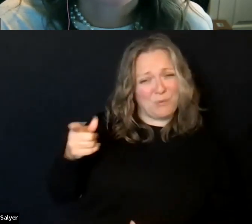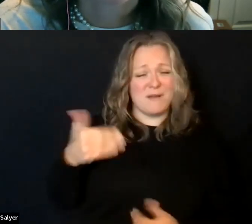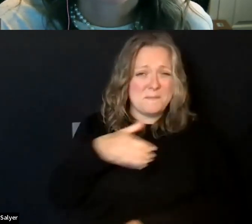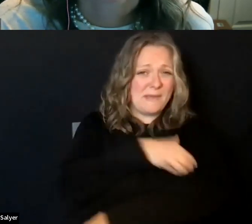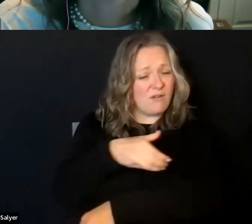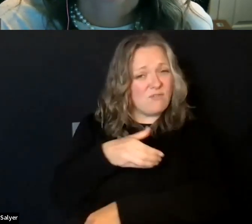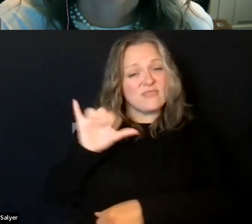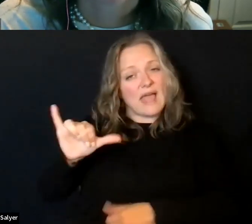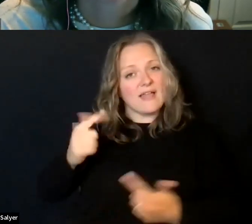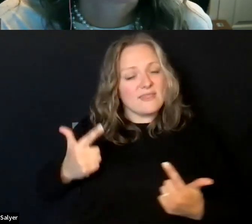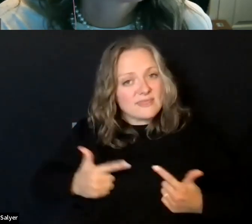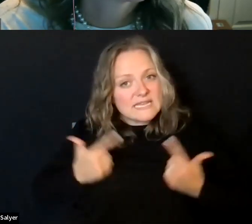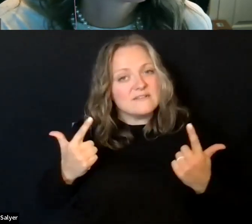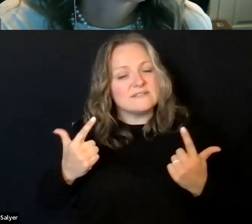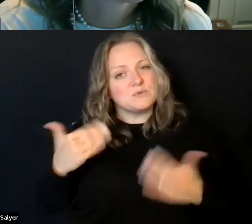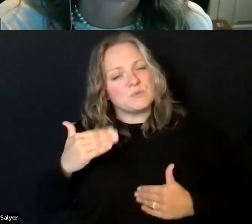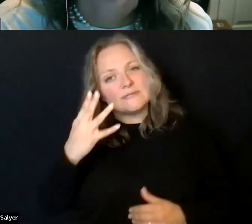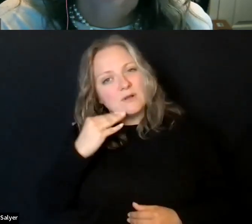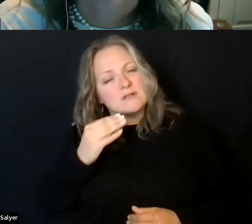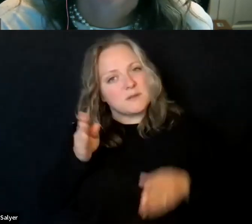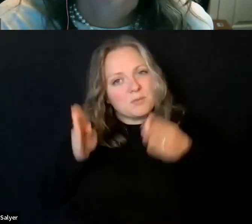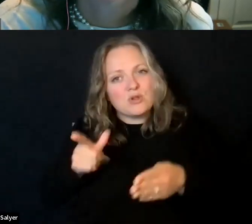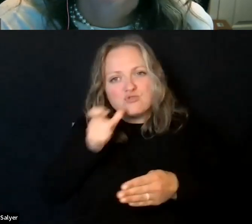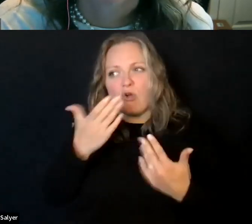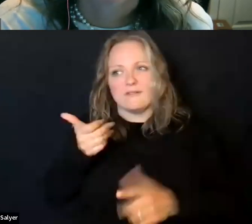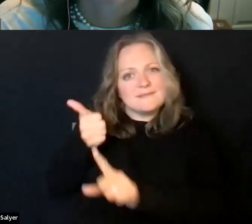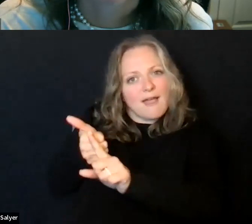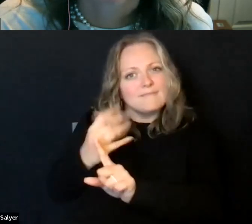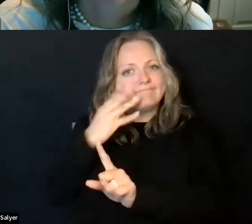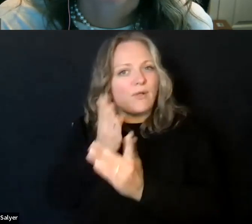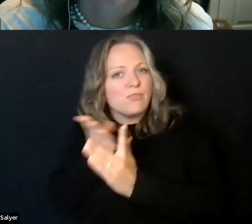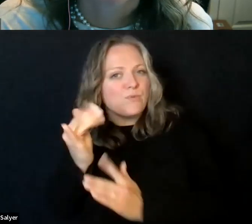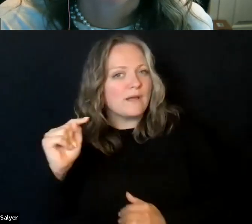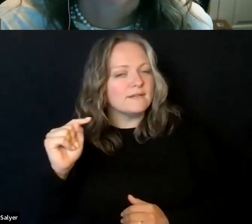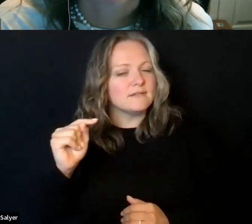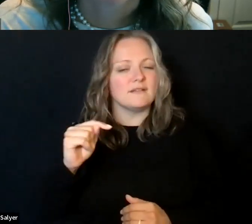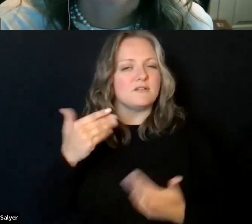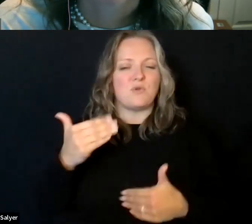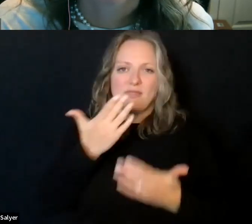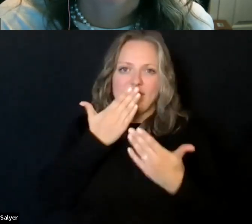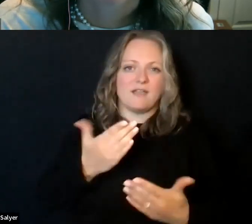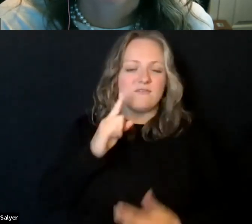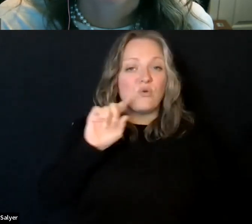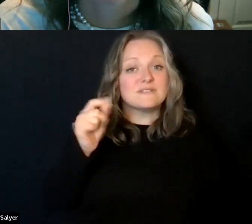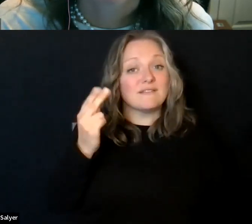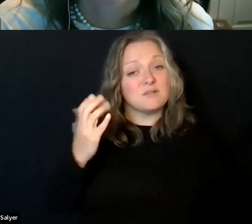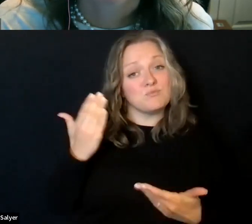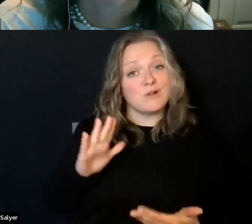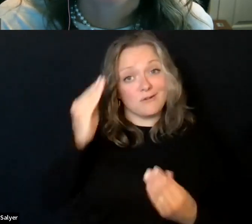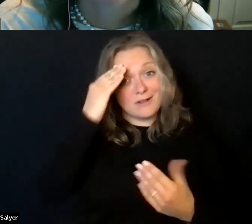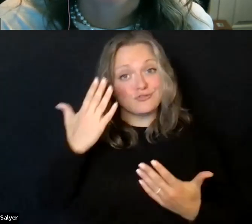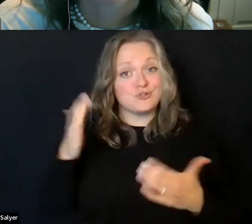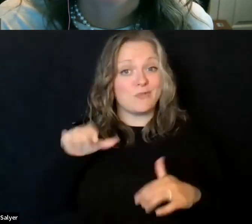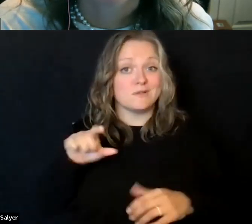training, especially to reach out to those youth. So we're grateful she was able to do this for us. Yeah, we're really